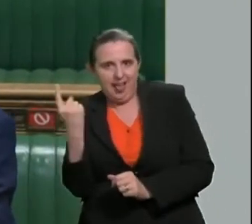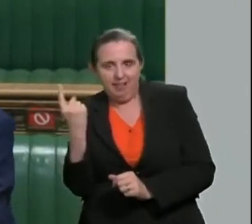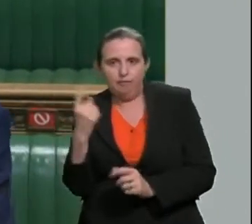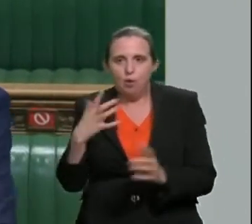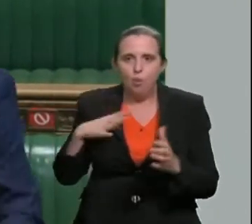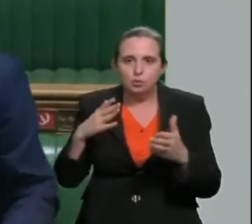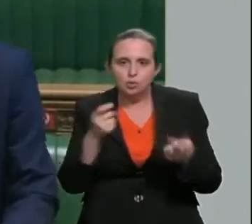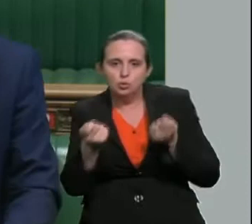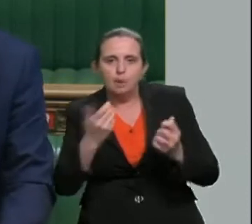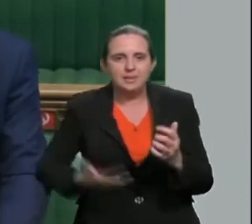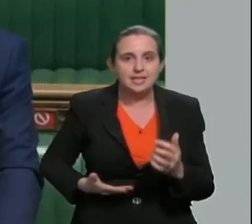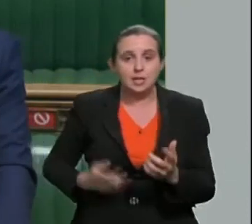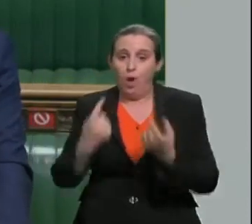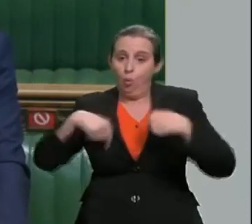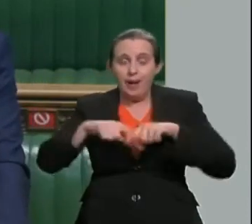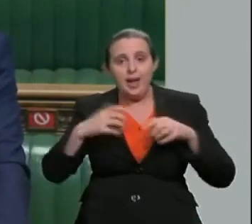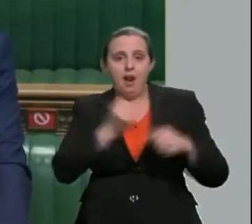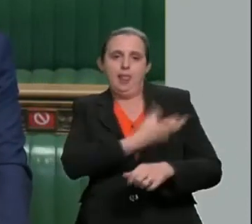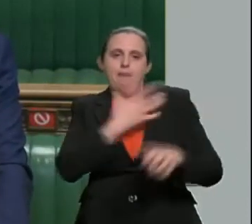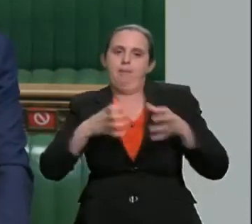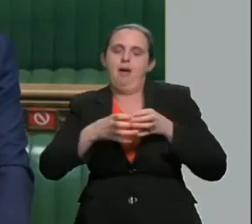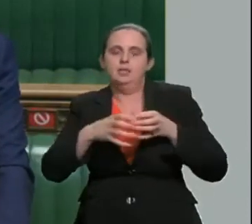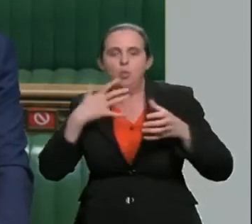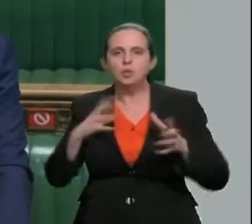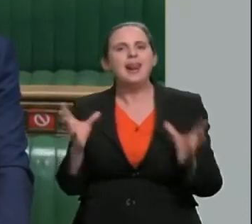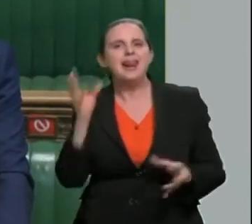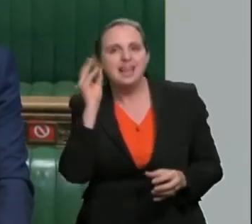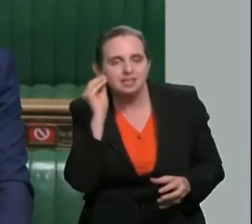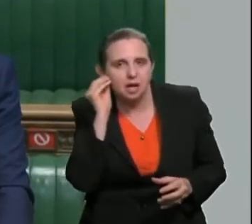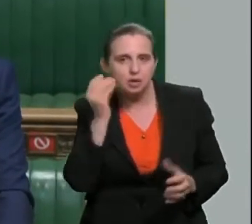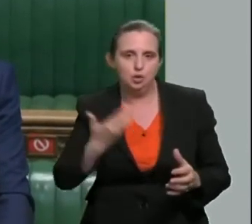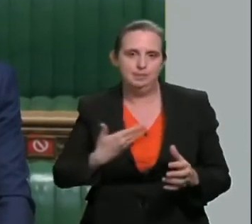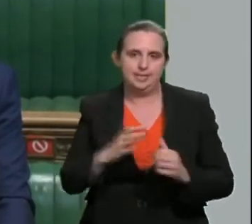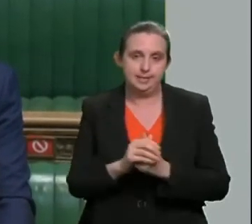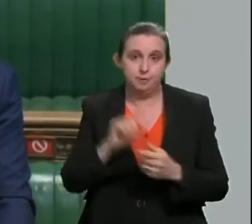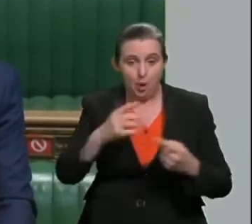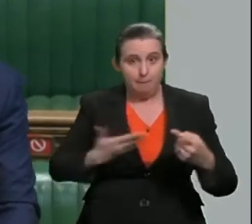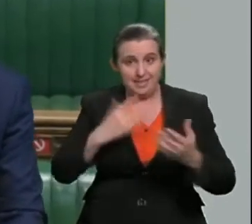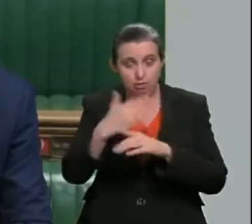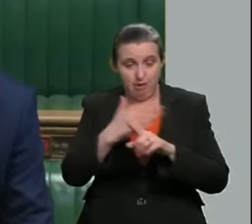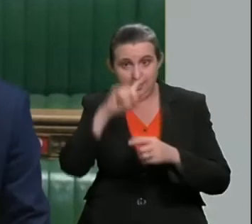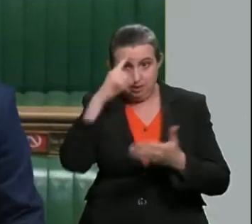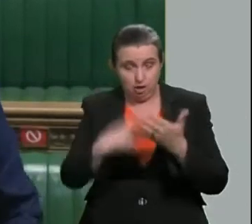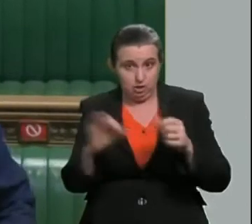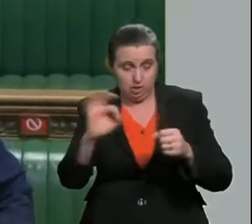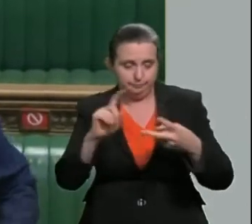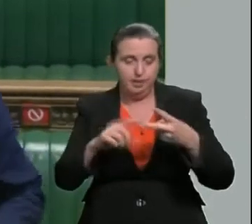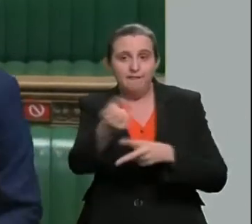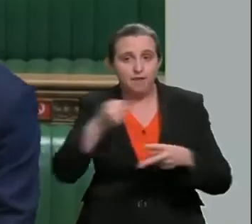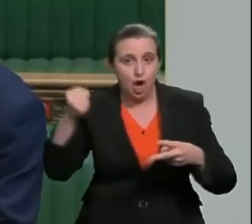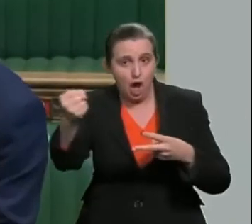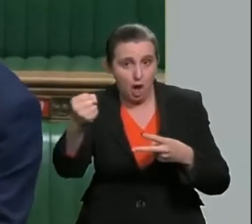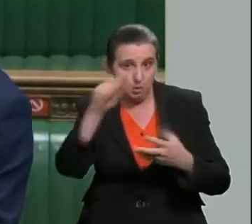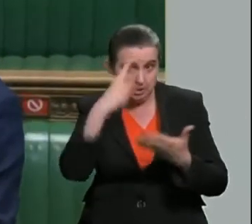businesses. So we've no decision on business rates, no decision on furlough. Let's try another